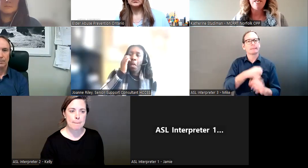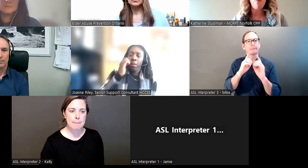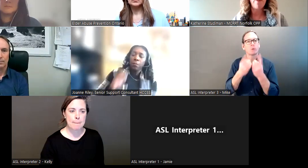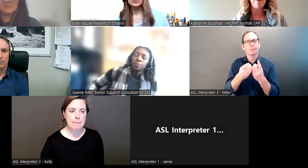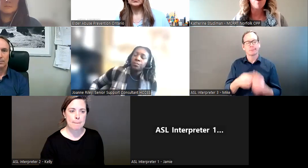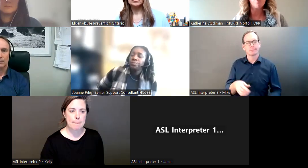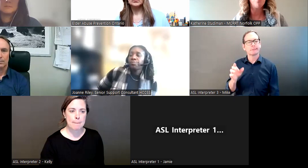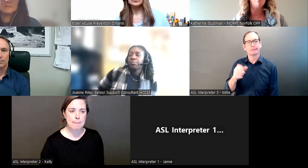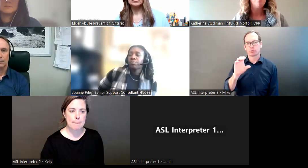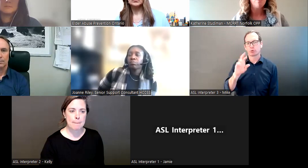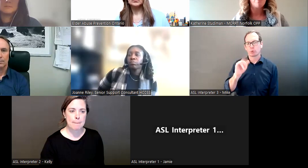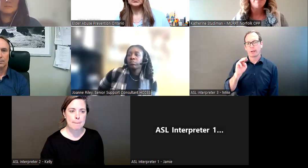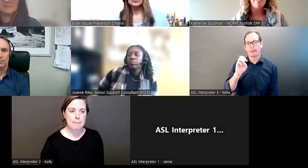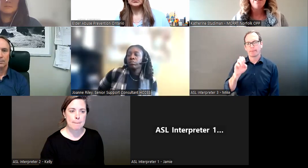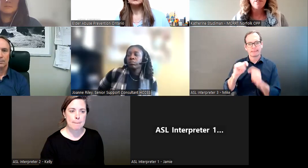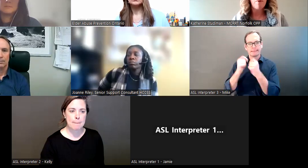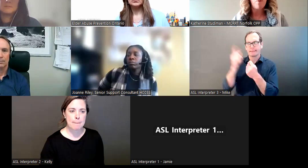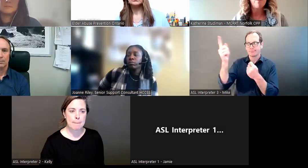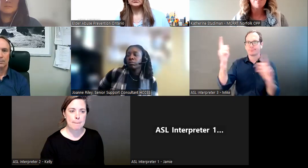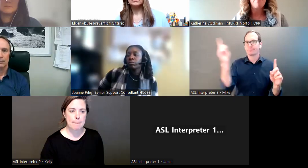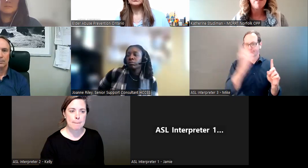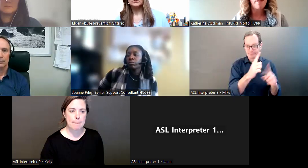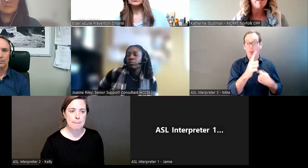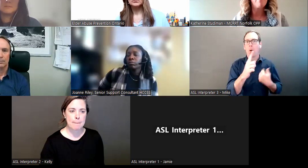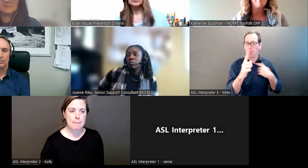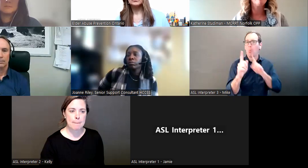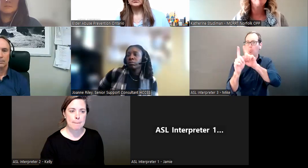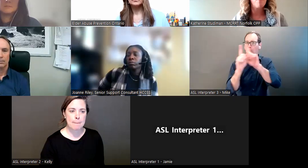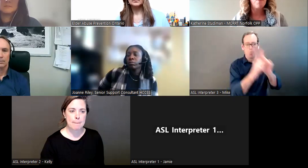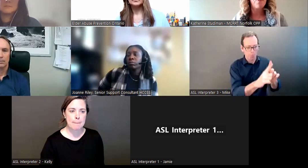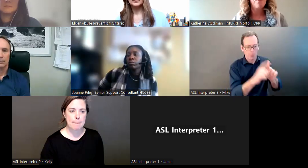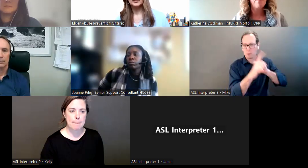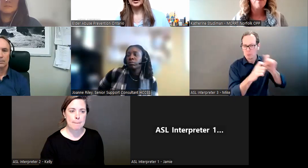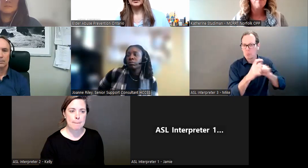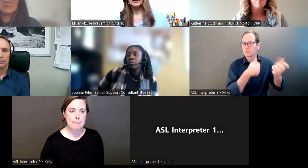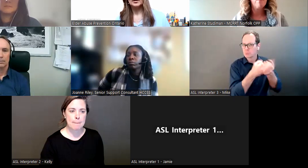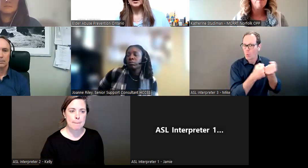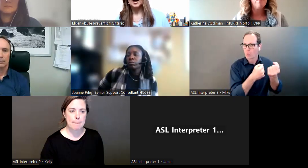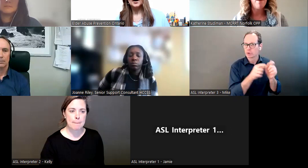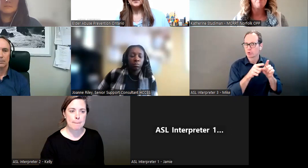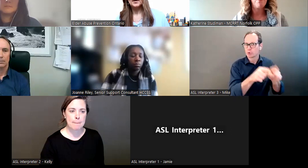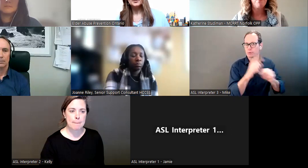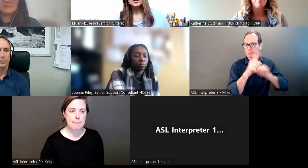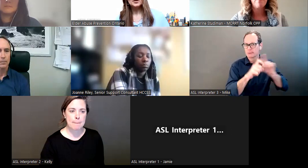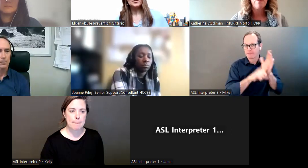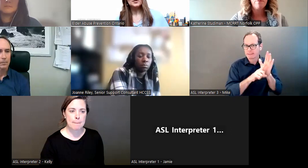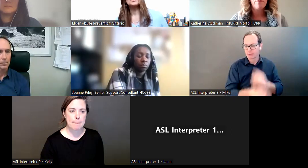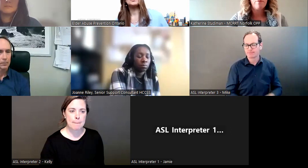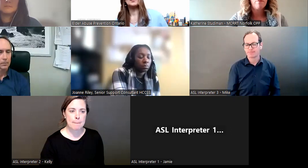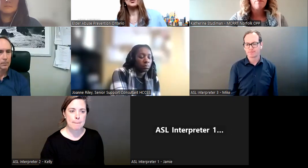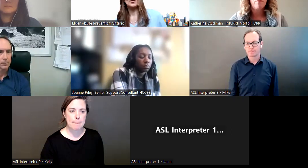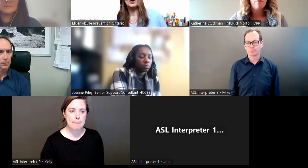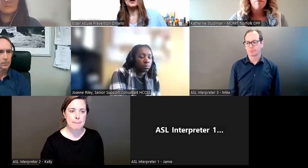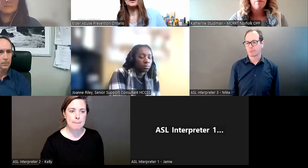crime team when they're trying to talk to seniors about what's happened and that type of thing. So Great. I'm just going